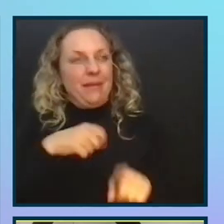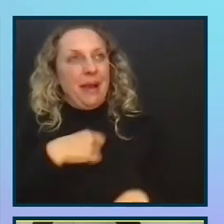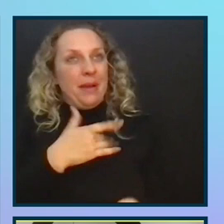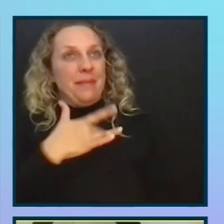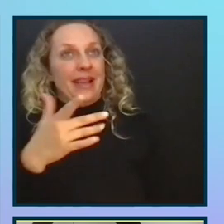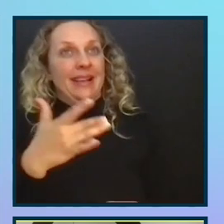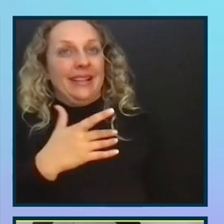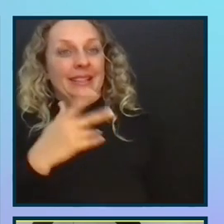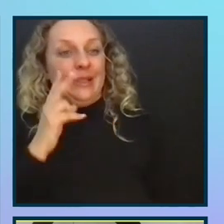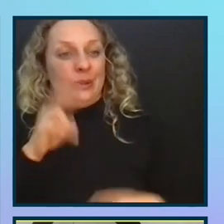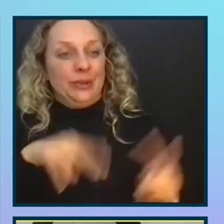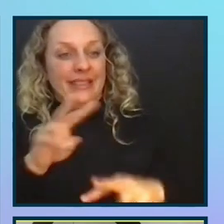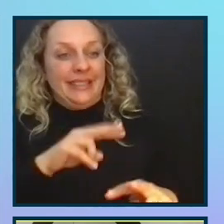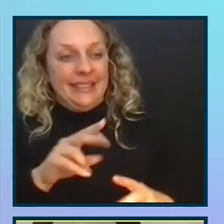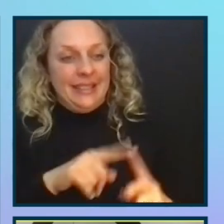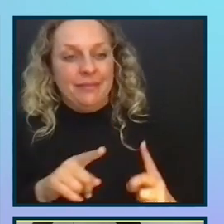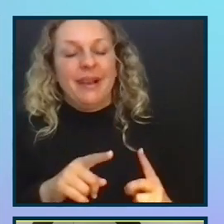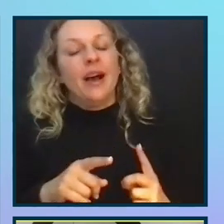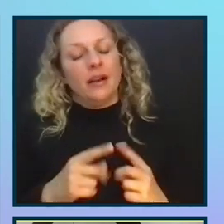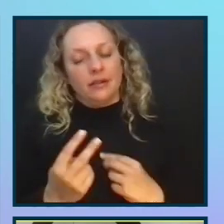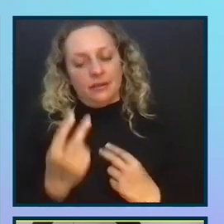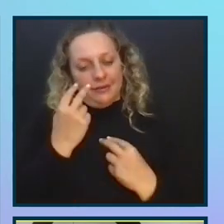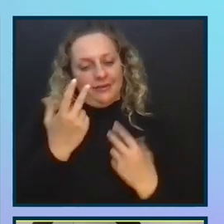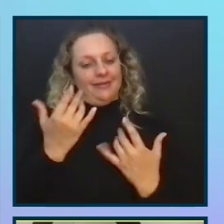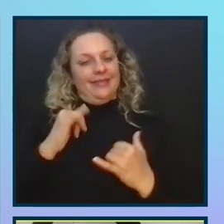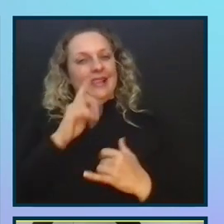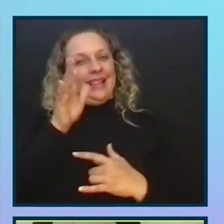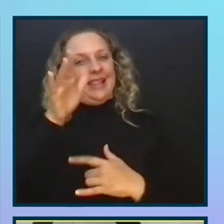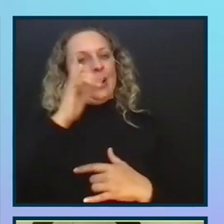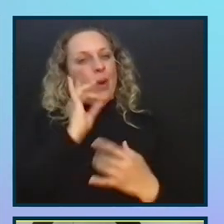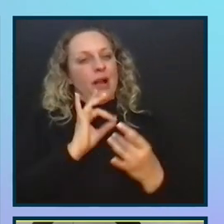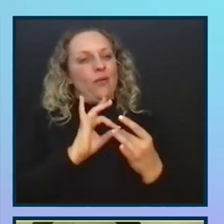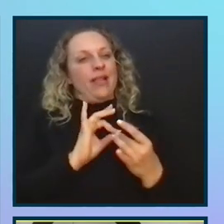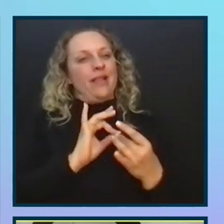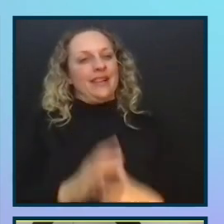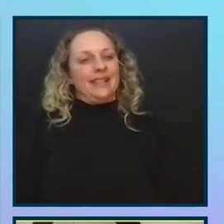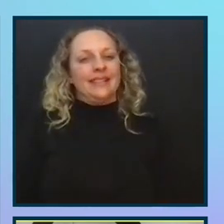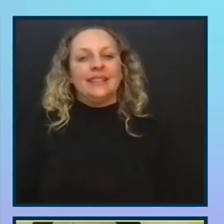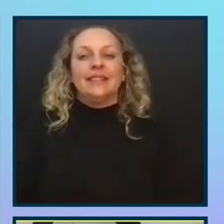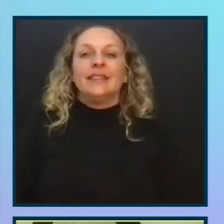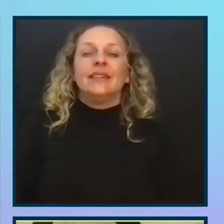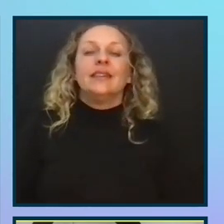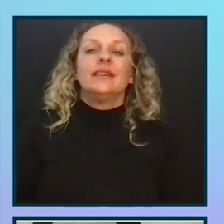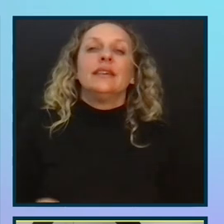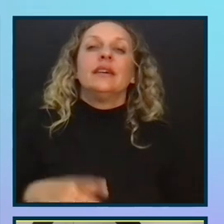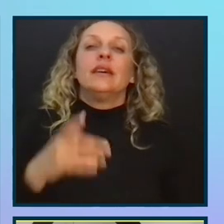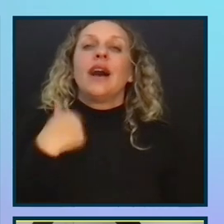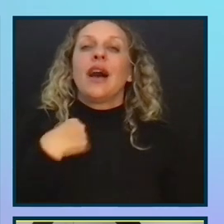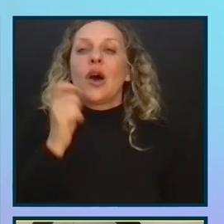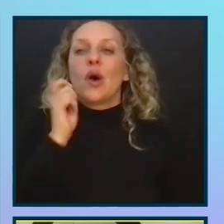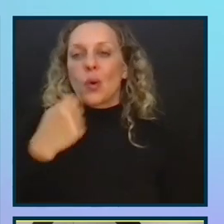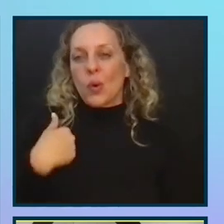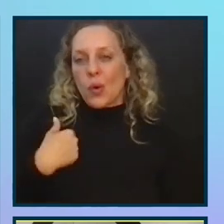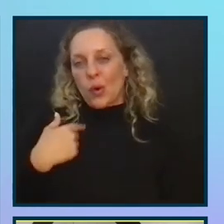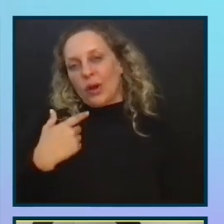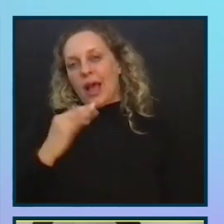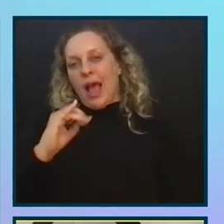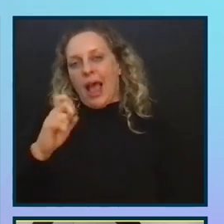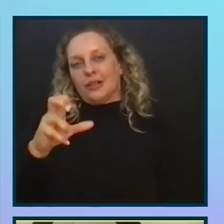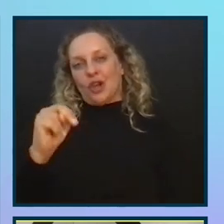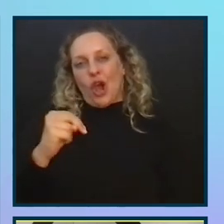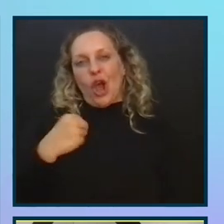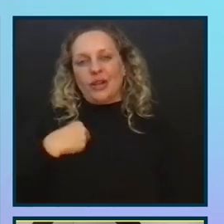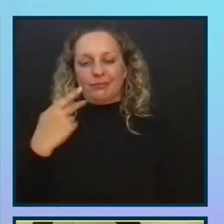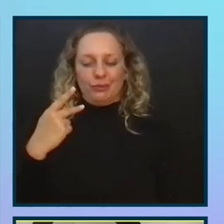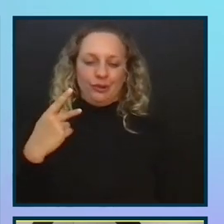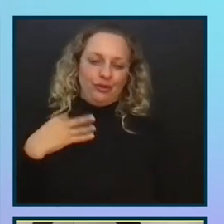but you should see why that's relevant later in the presentation. And of course, I'm wearing my cool purple Astron shirt. So thank you, Astron, for